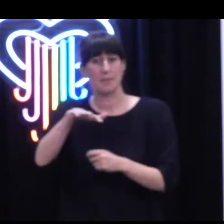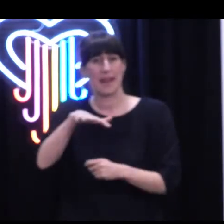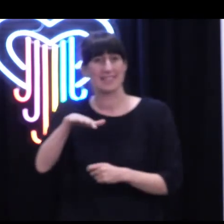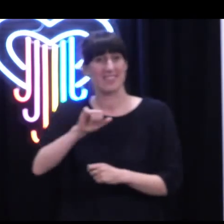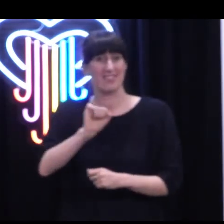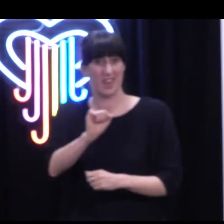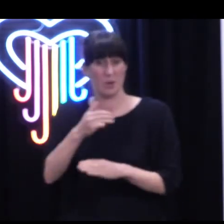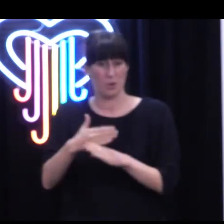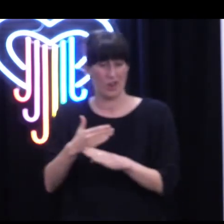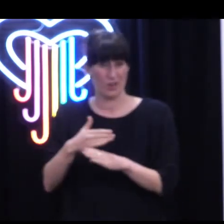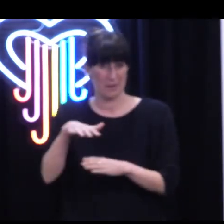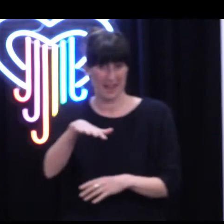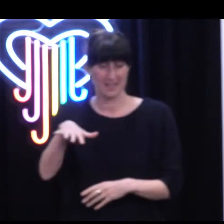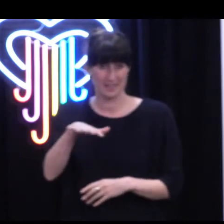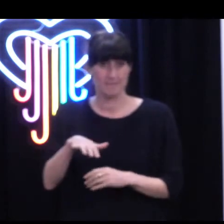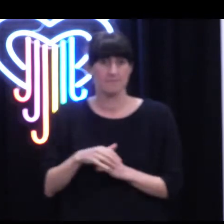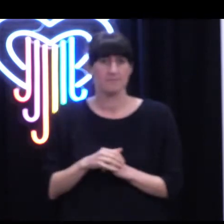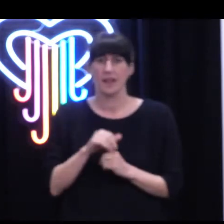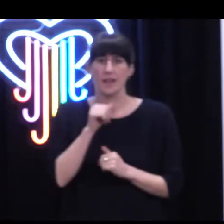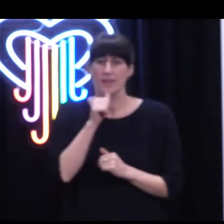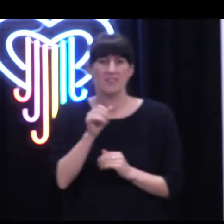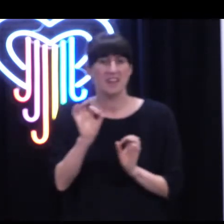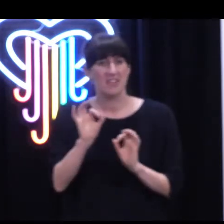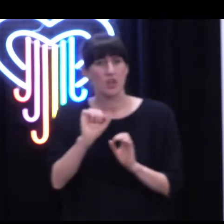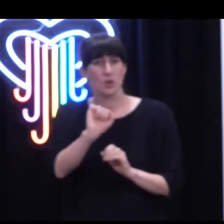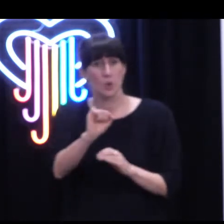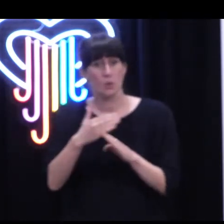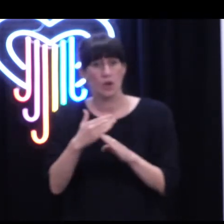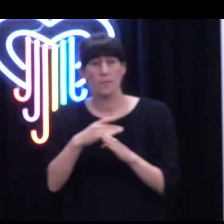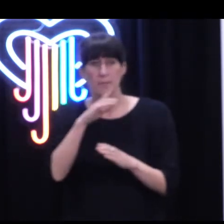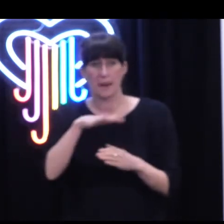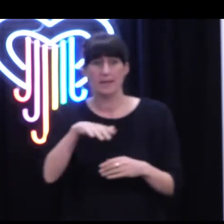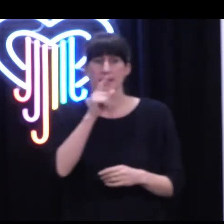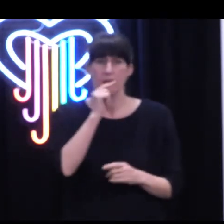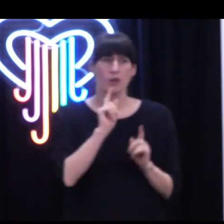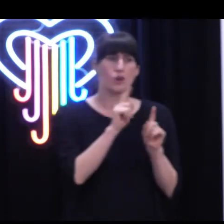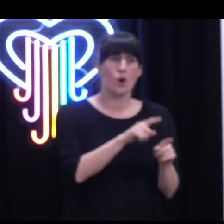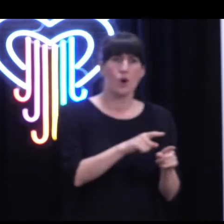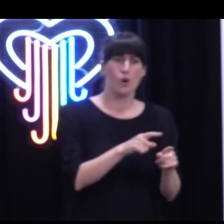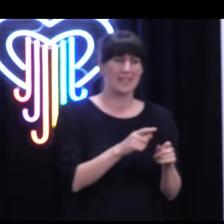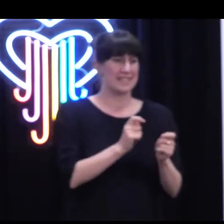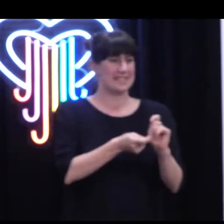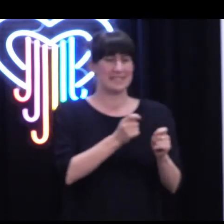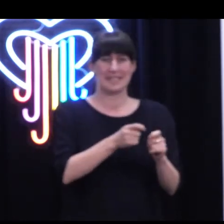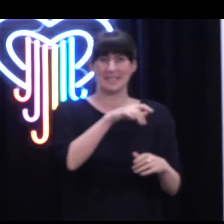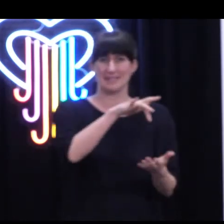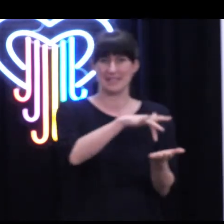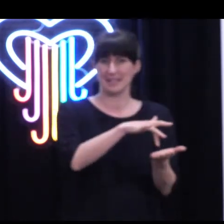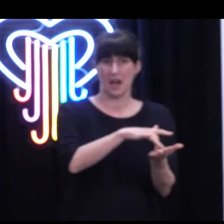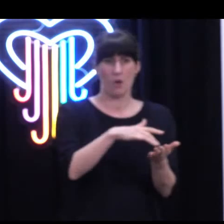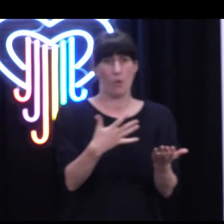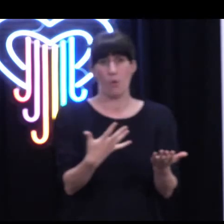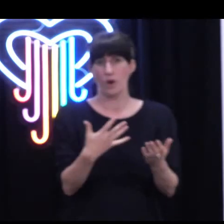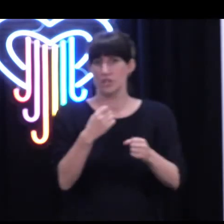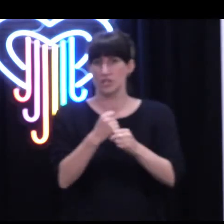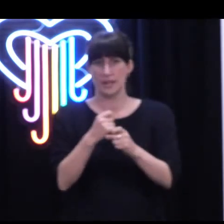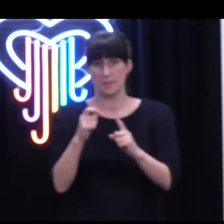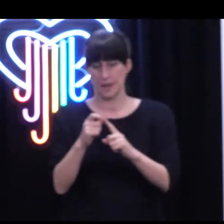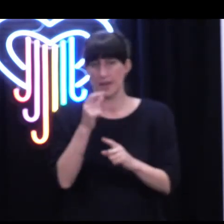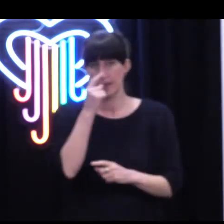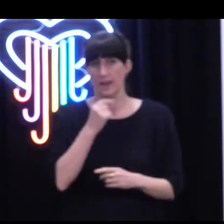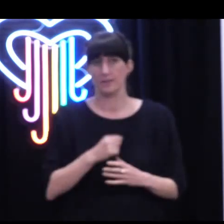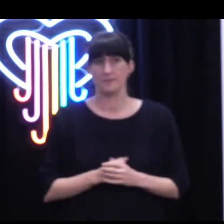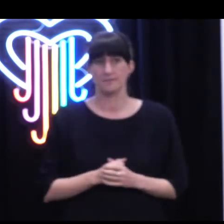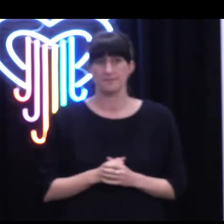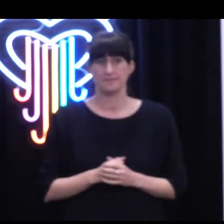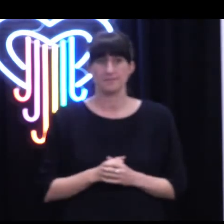of employment, you can of course go to any of our community testing centres or a GP. There is also going to be a pop-up testing centre